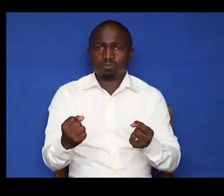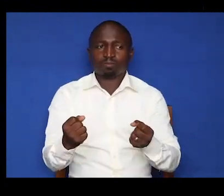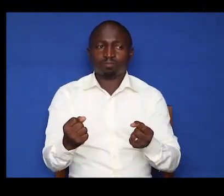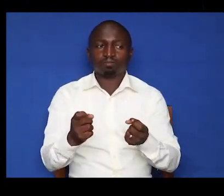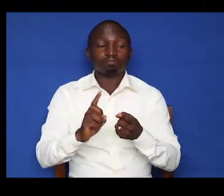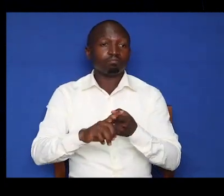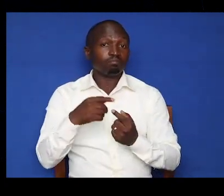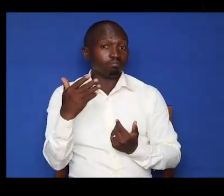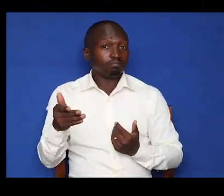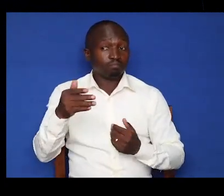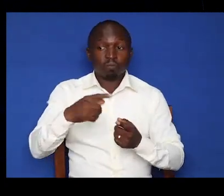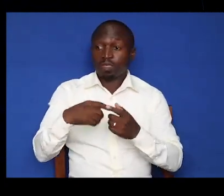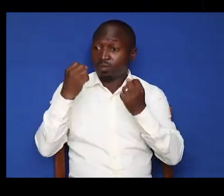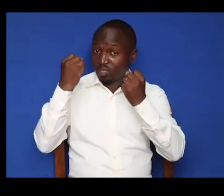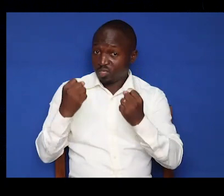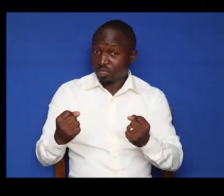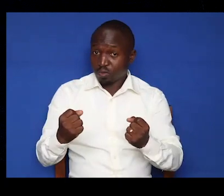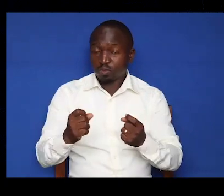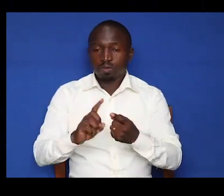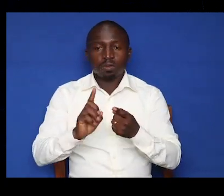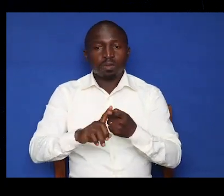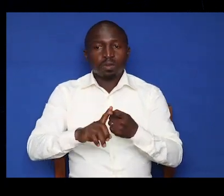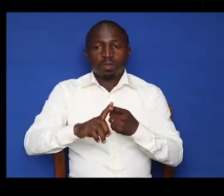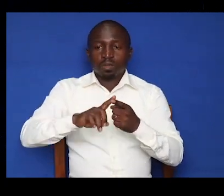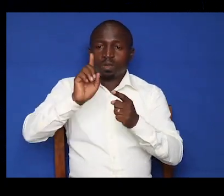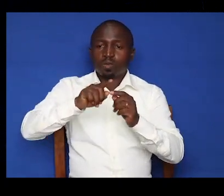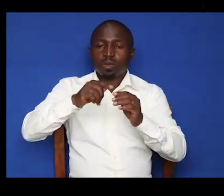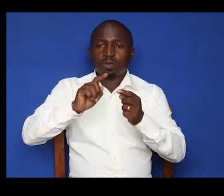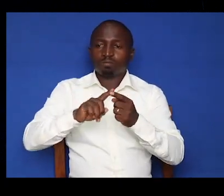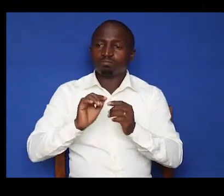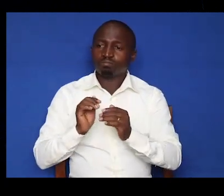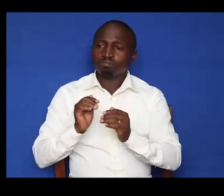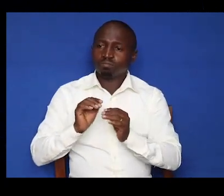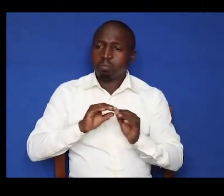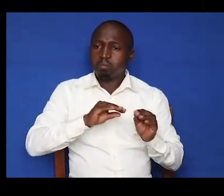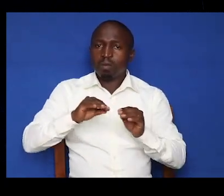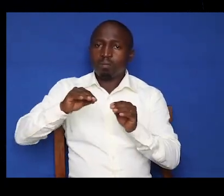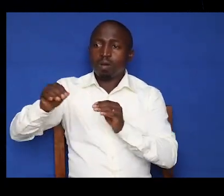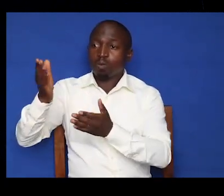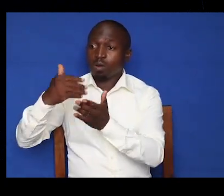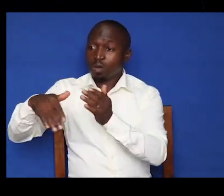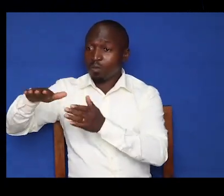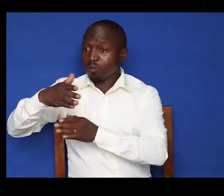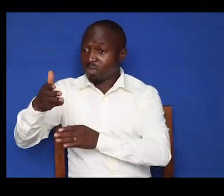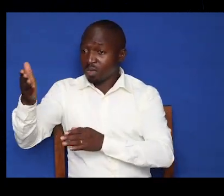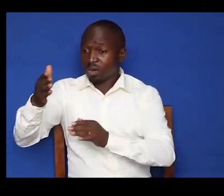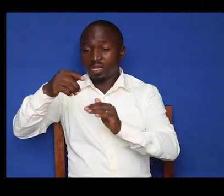being denser, is made to move towards the other areas at greater